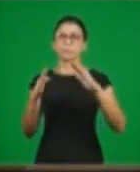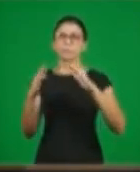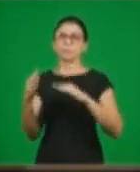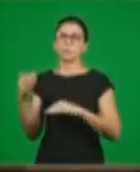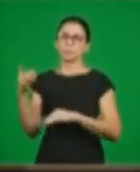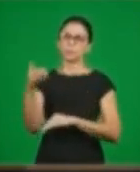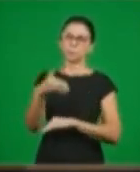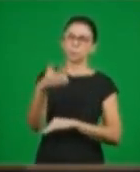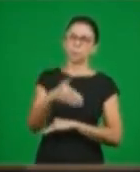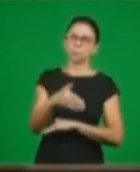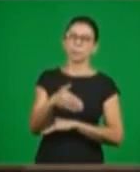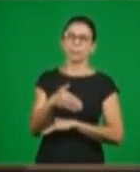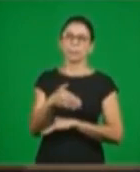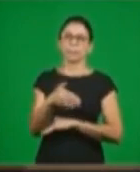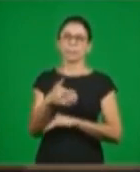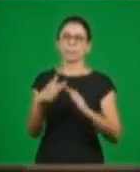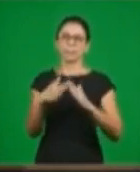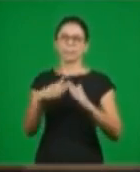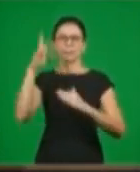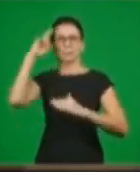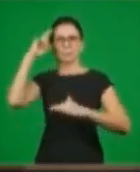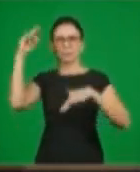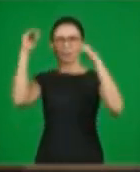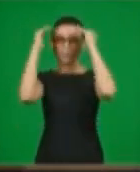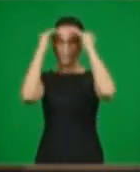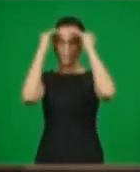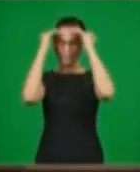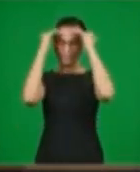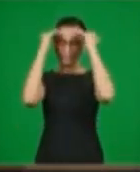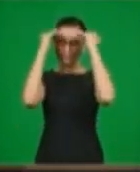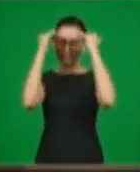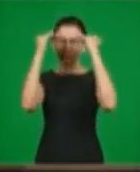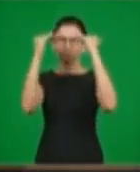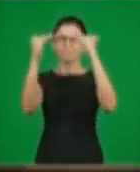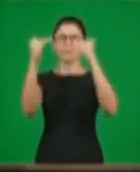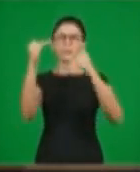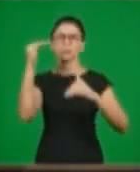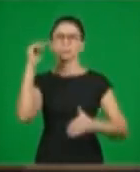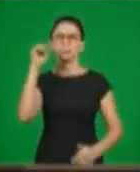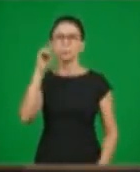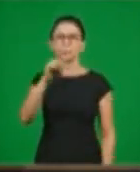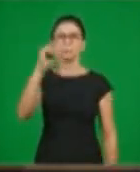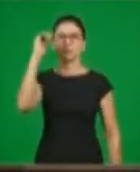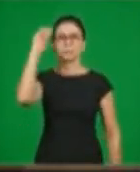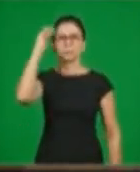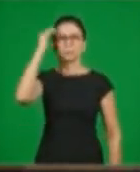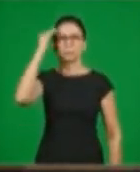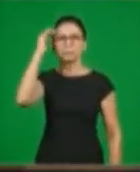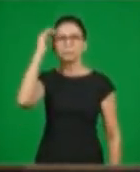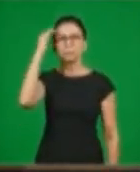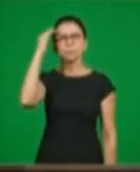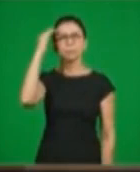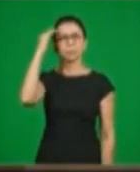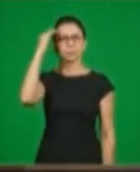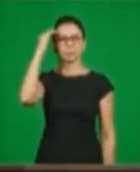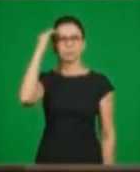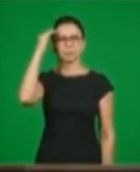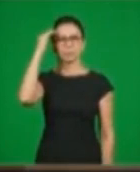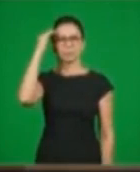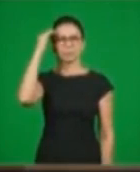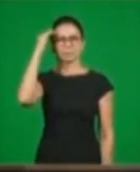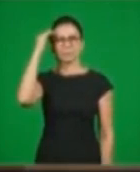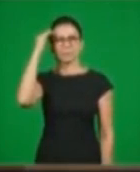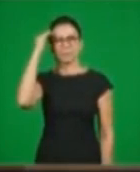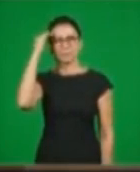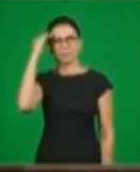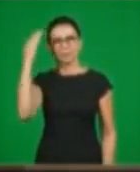You could come from whatever to the house of the Lord. But the only thing is that you need to understand that